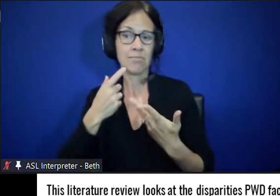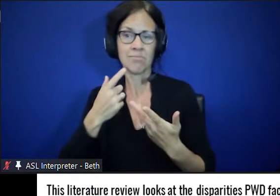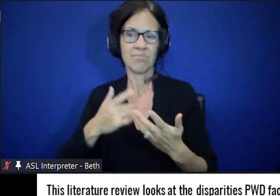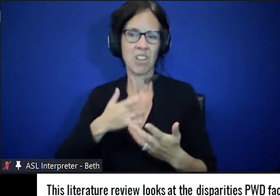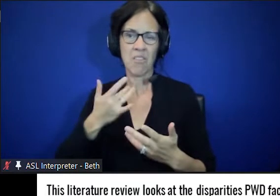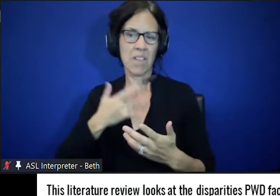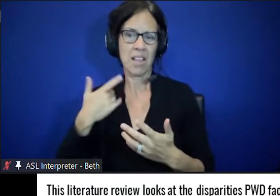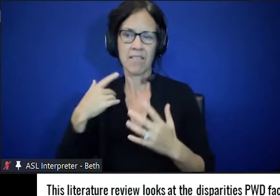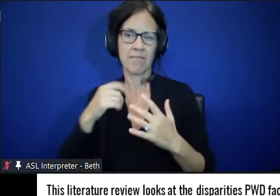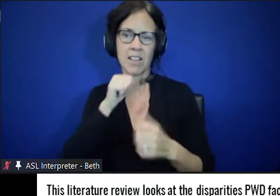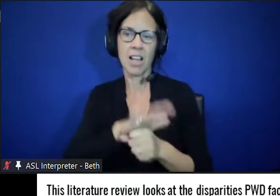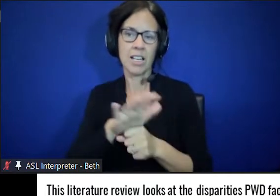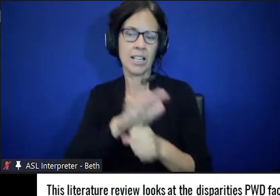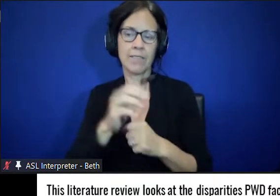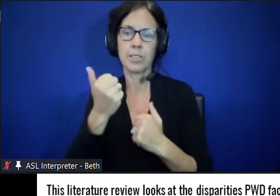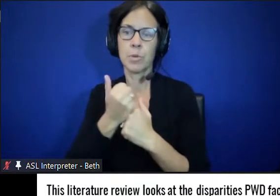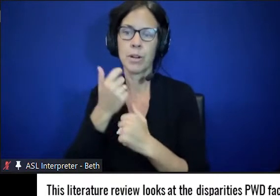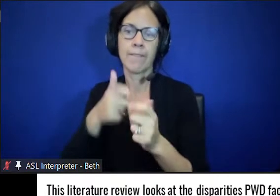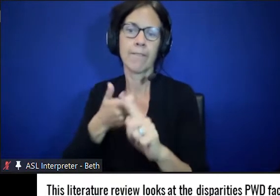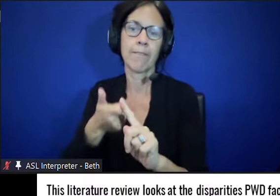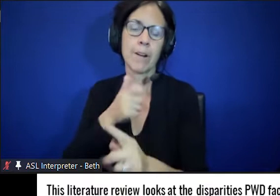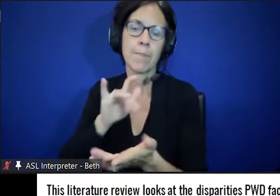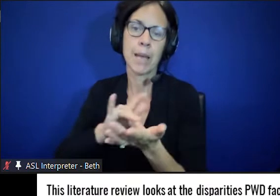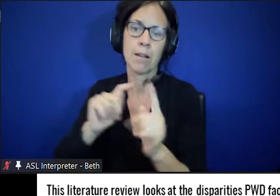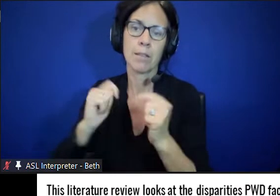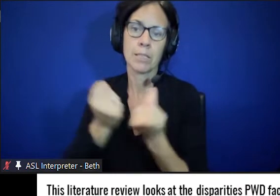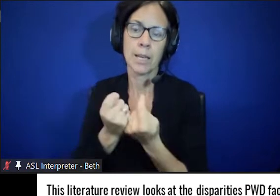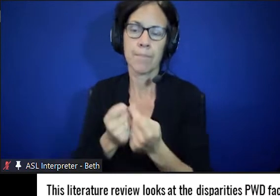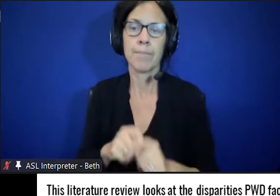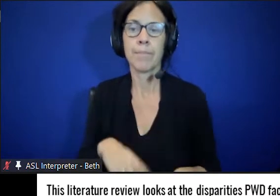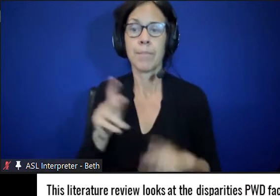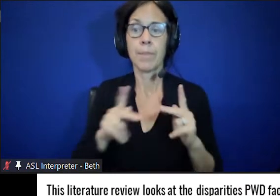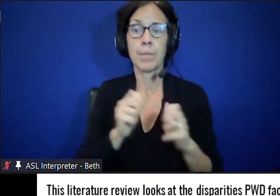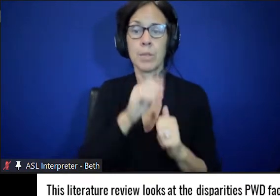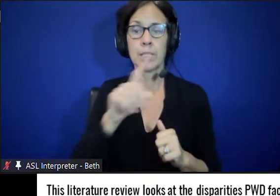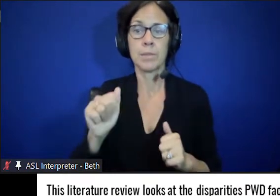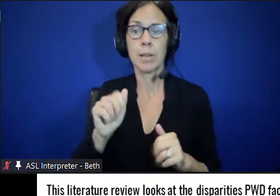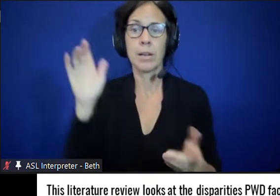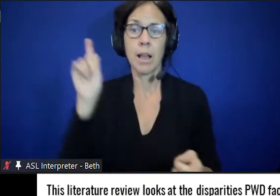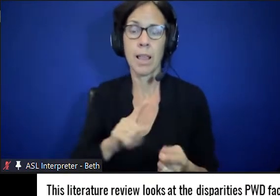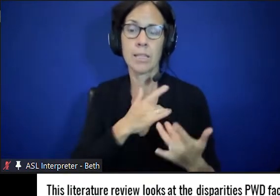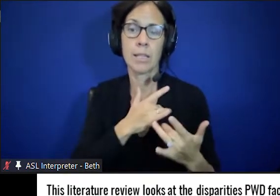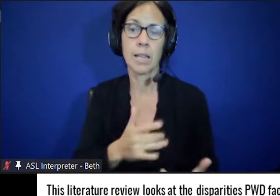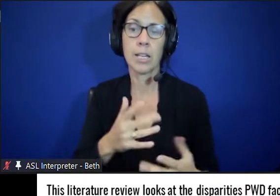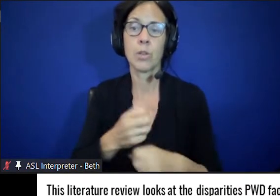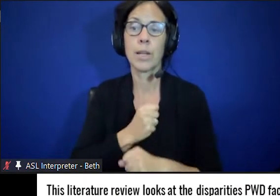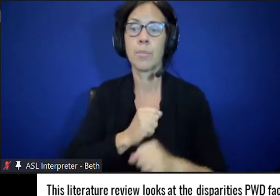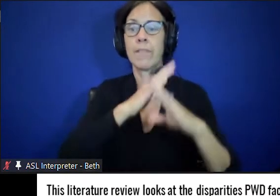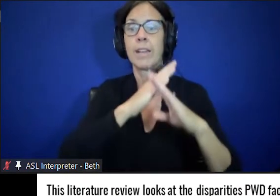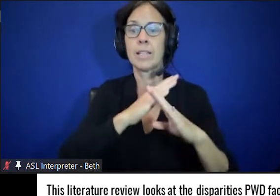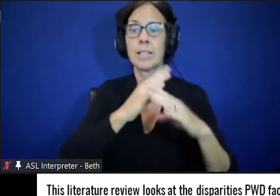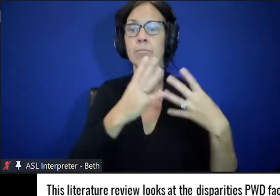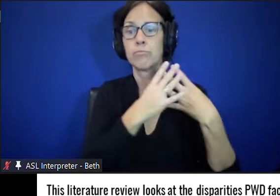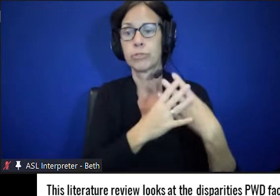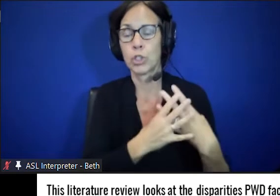like they get enough support from their medical team. People with disabilities are also less likely to get preventative screenings such as